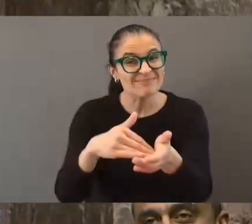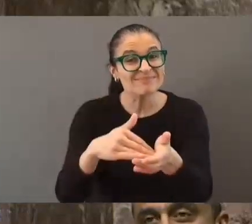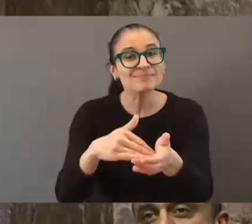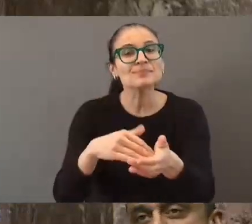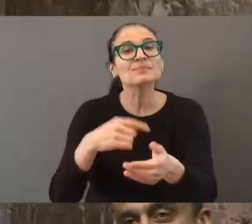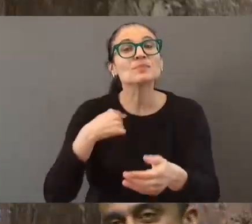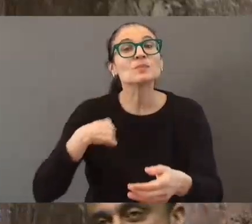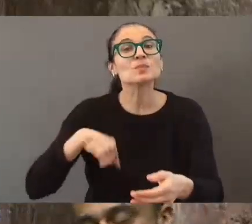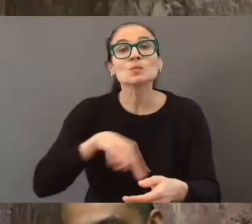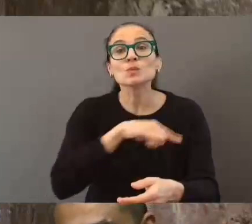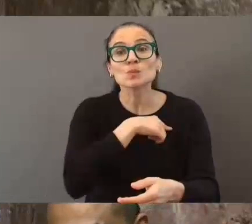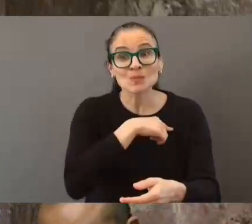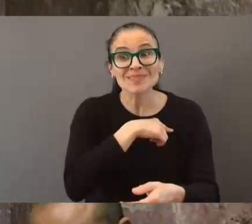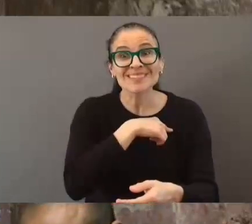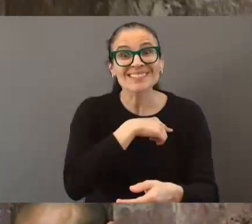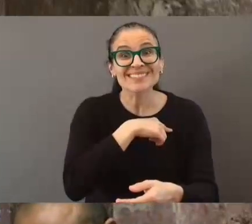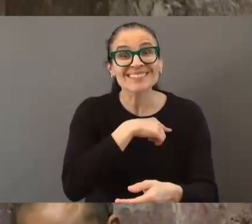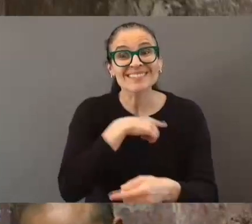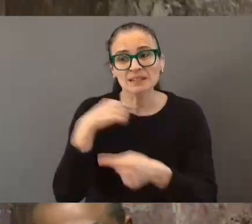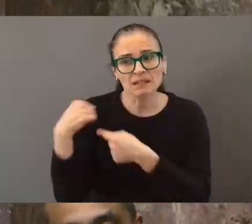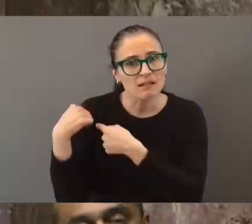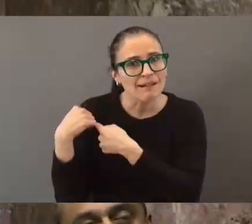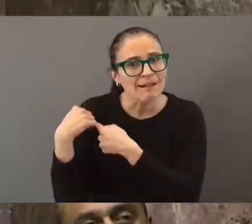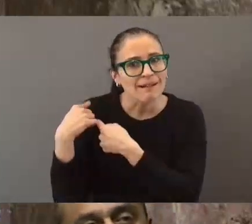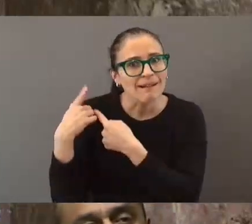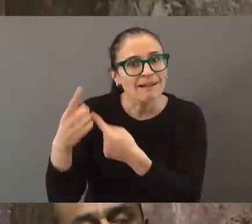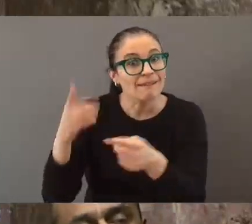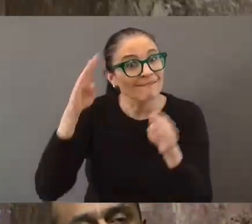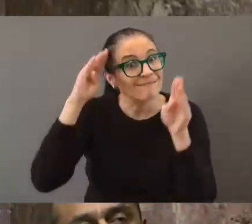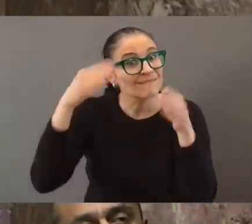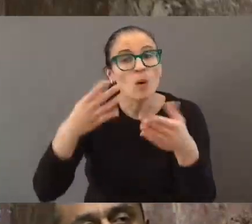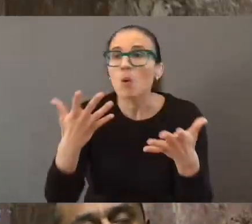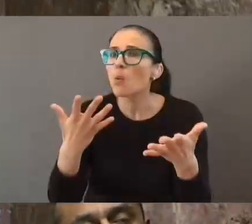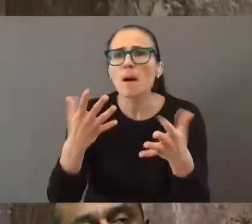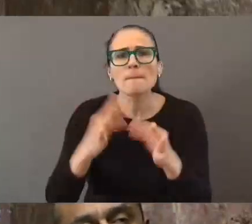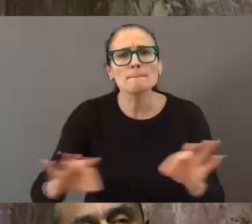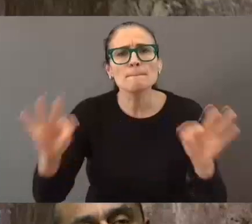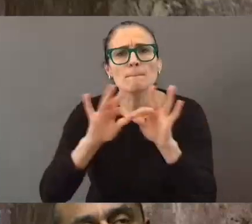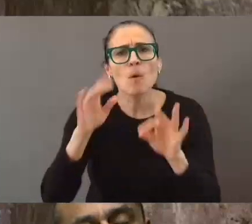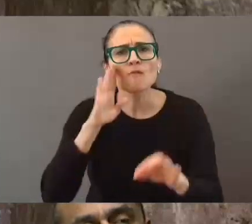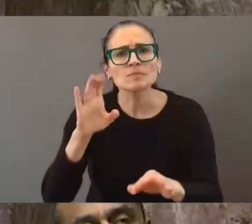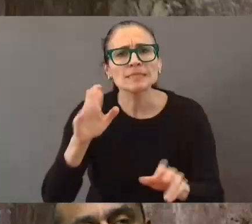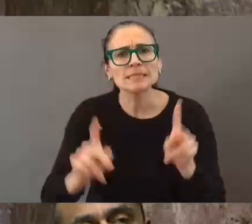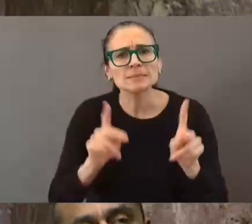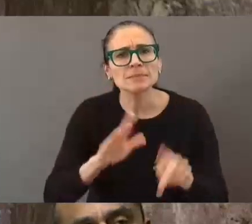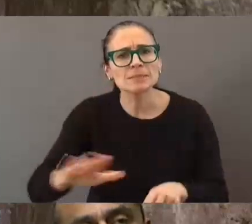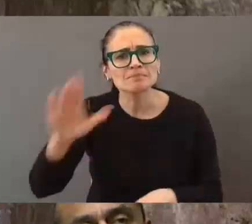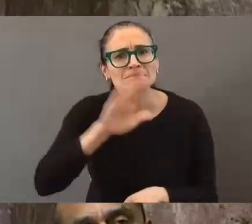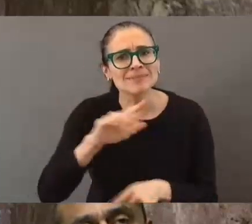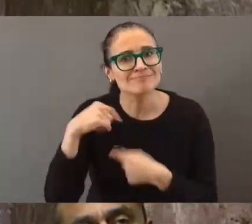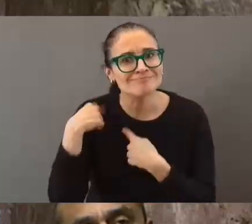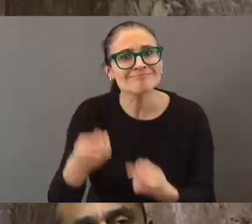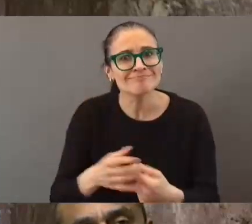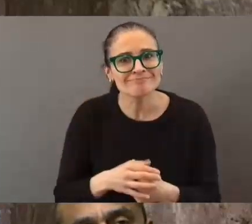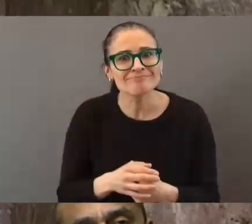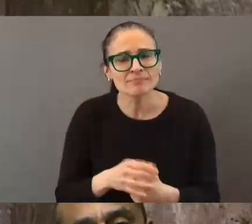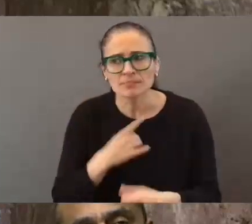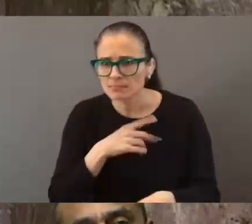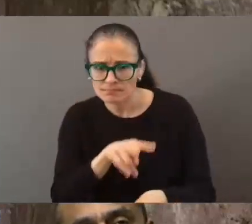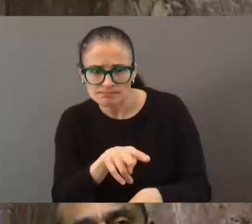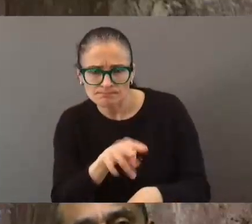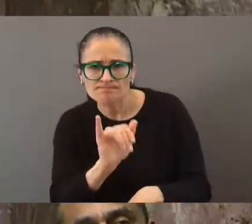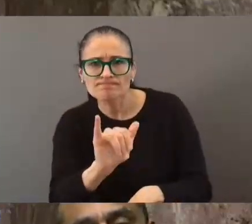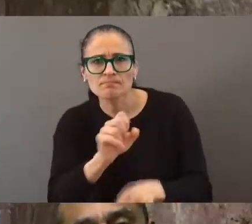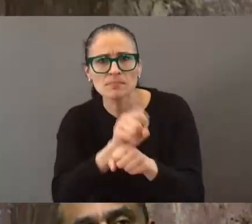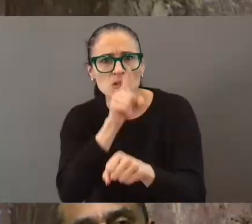British Columbians. What matters to British Columbians, ensuring that young people get the training that they need, which is